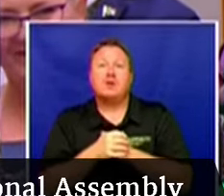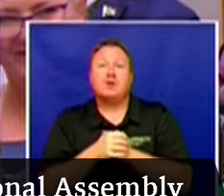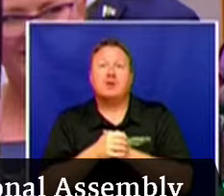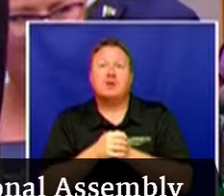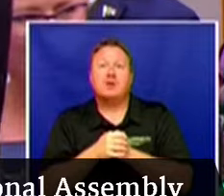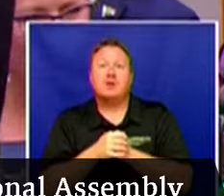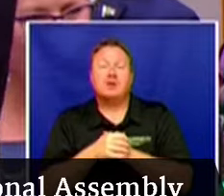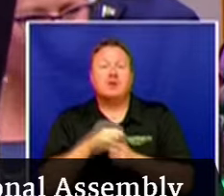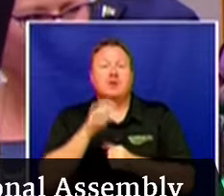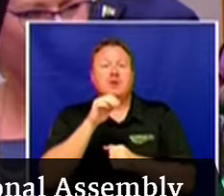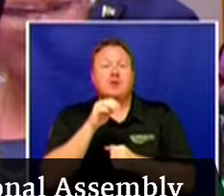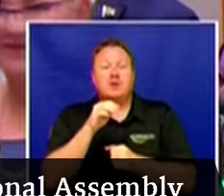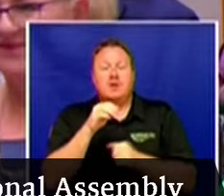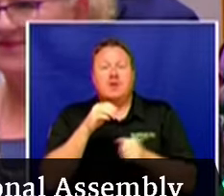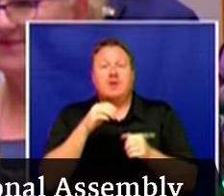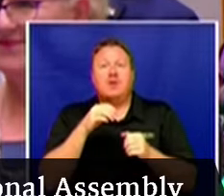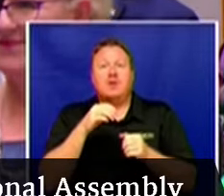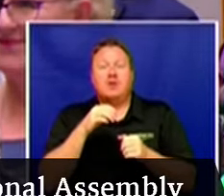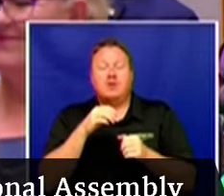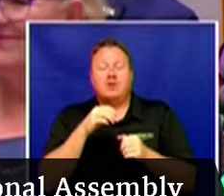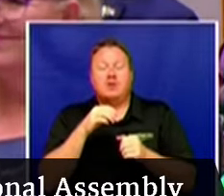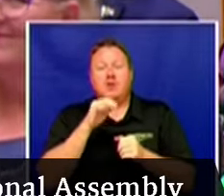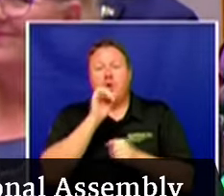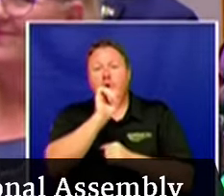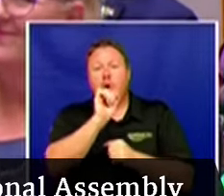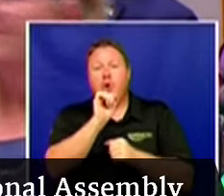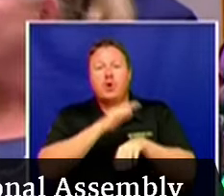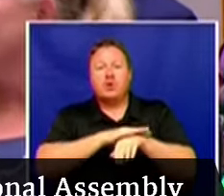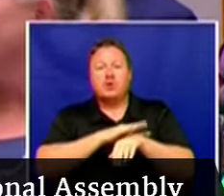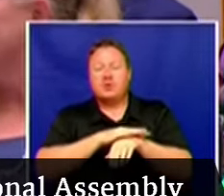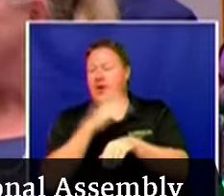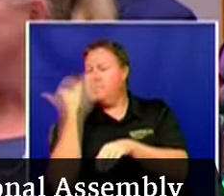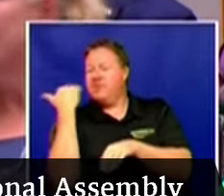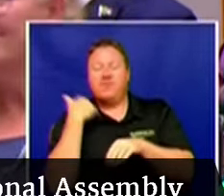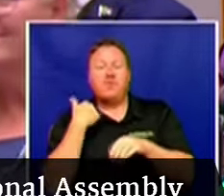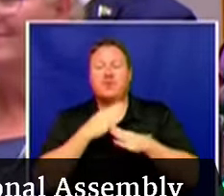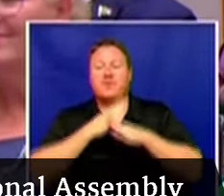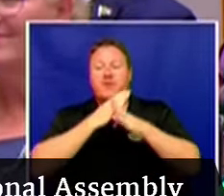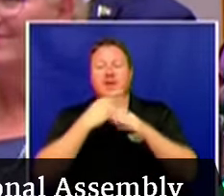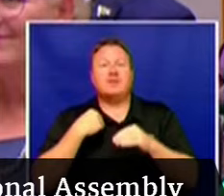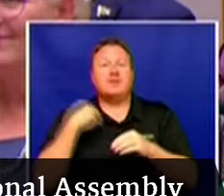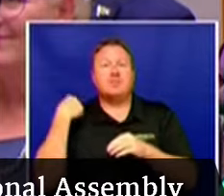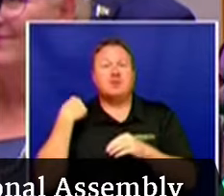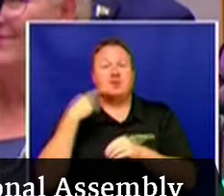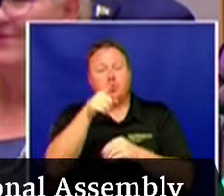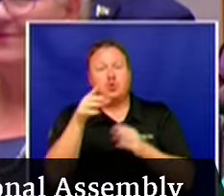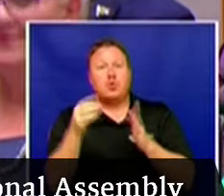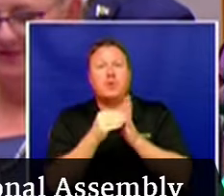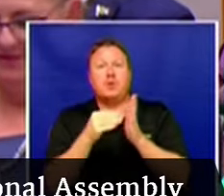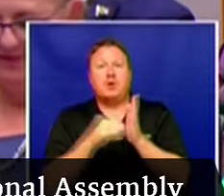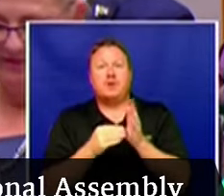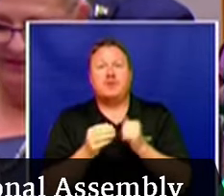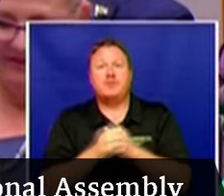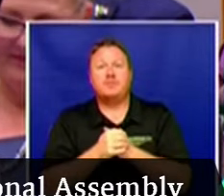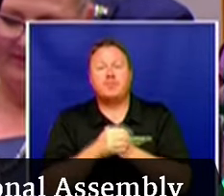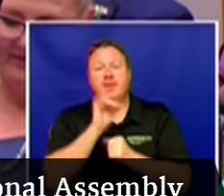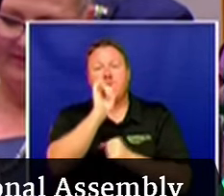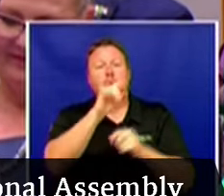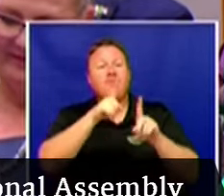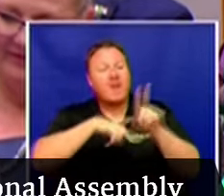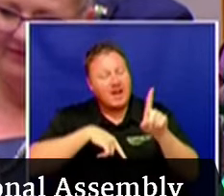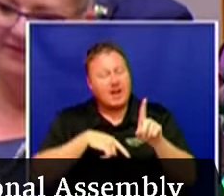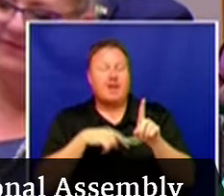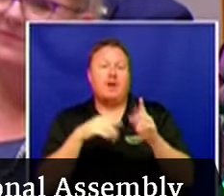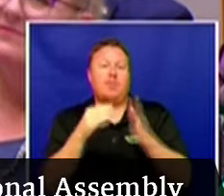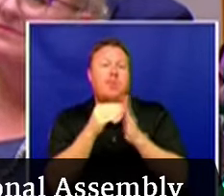your defence minister by you. Order, honourable members. Your failure to implement lifestyle audits